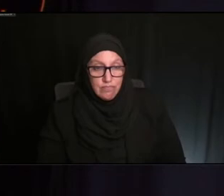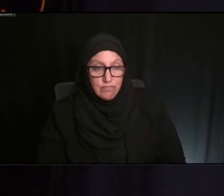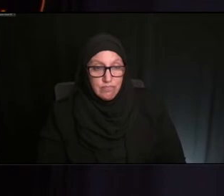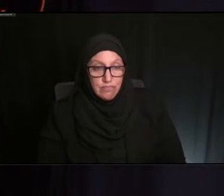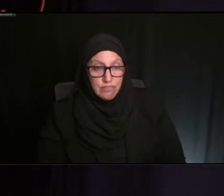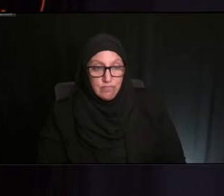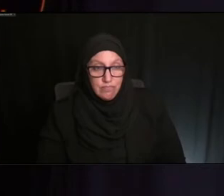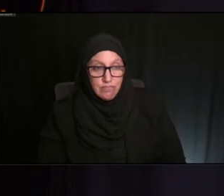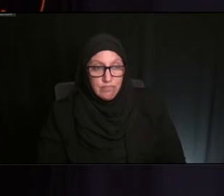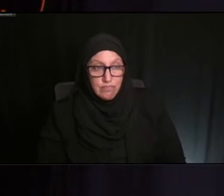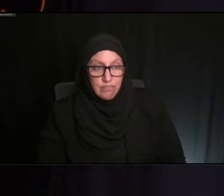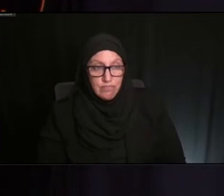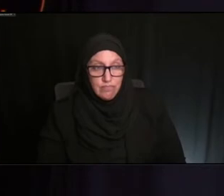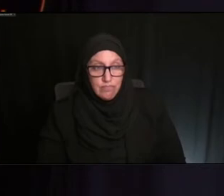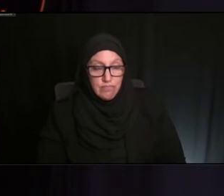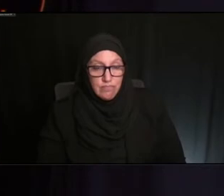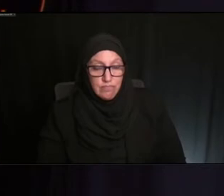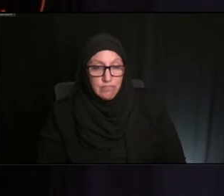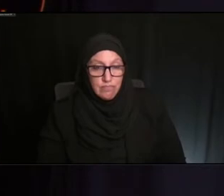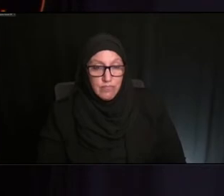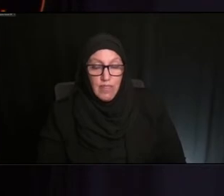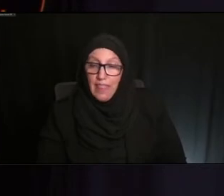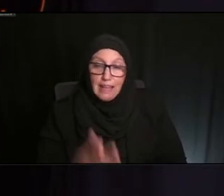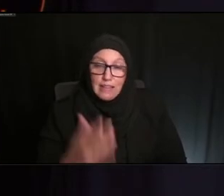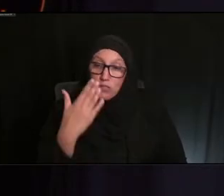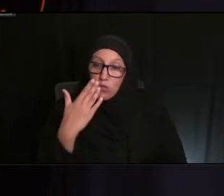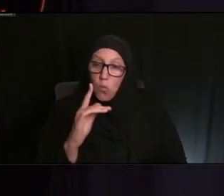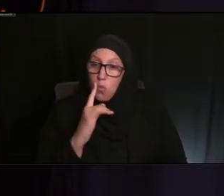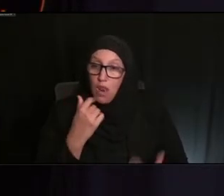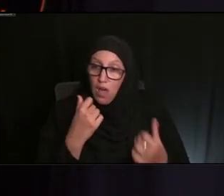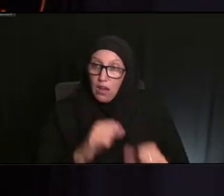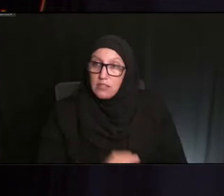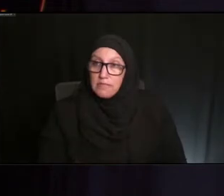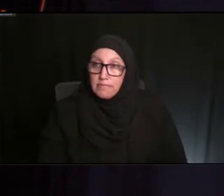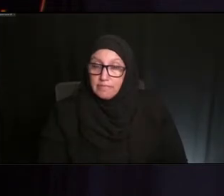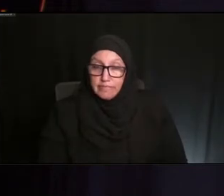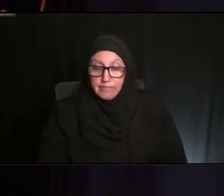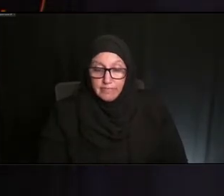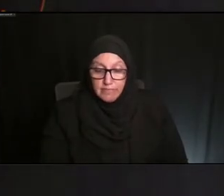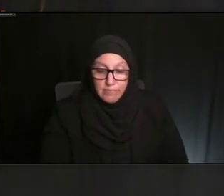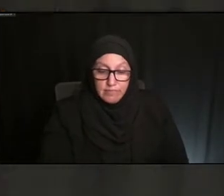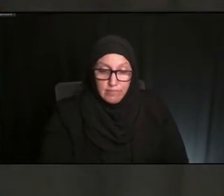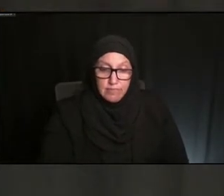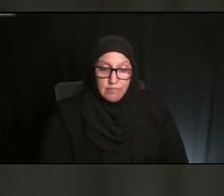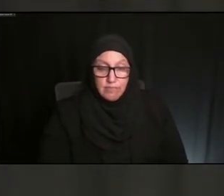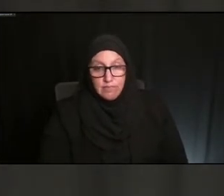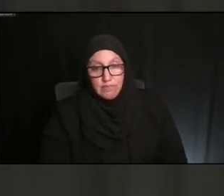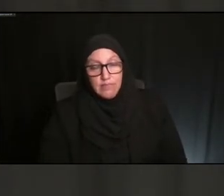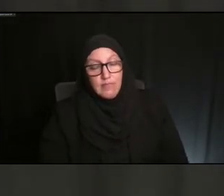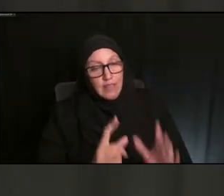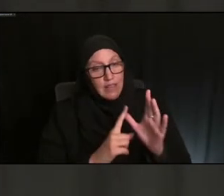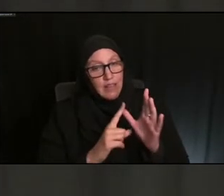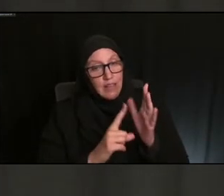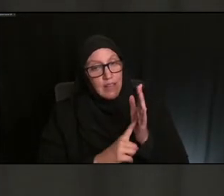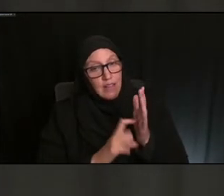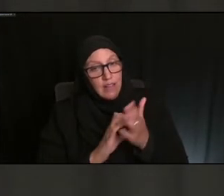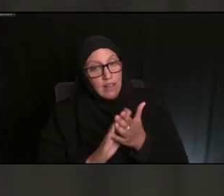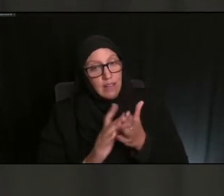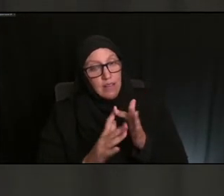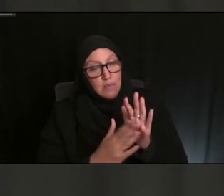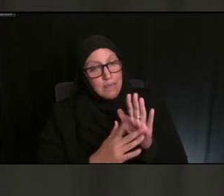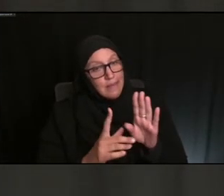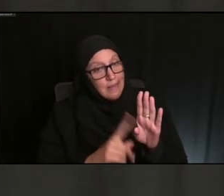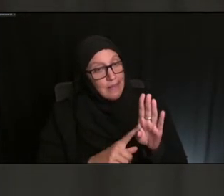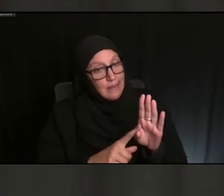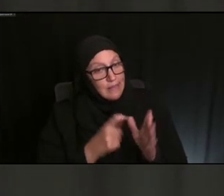the understanding of it, and they did not know anything about alchemy. Alchemy is basically the ability